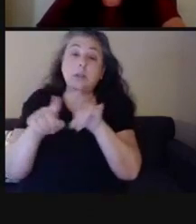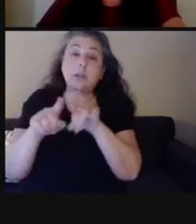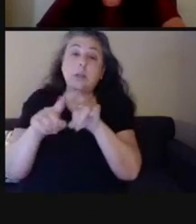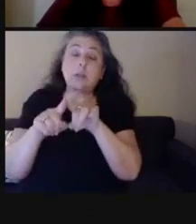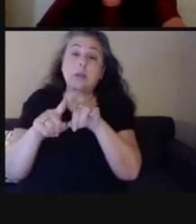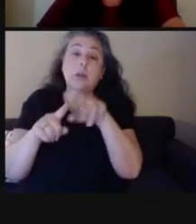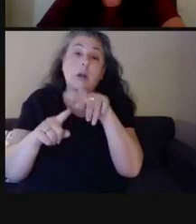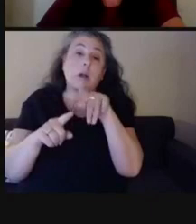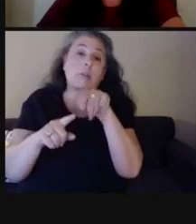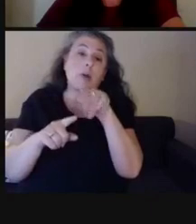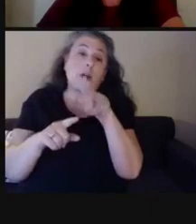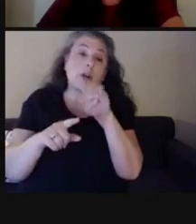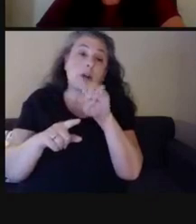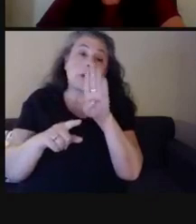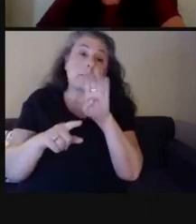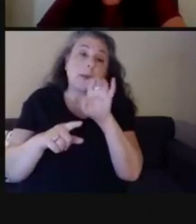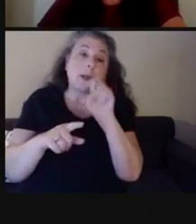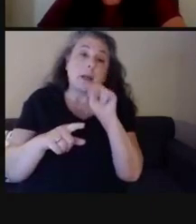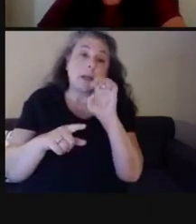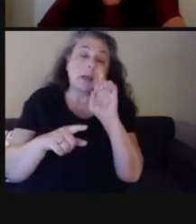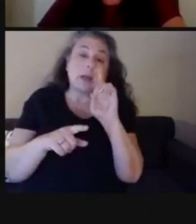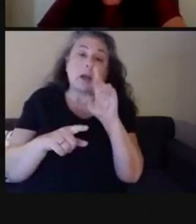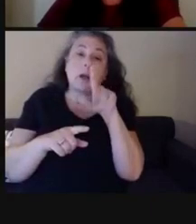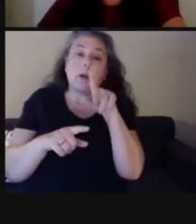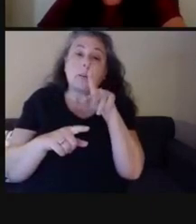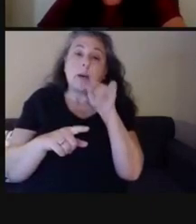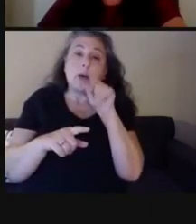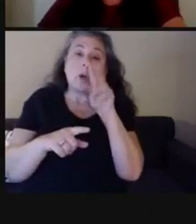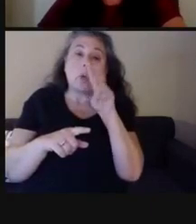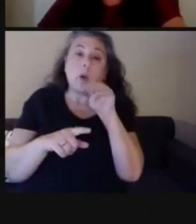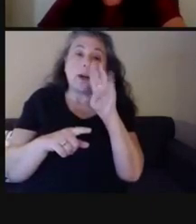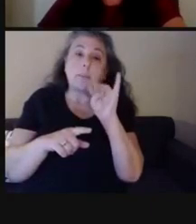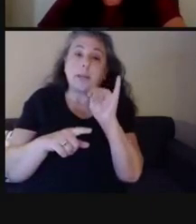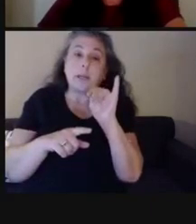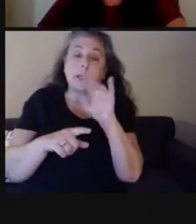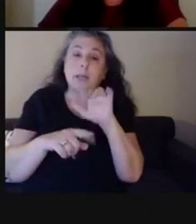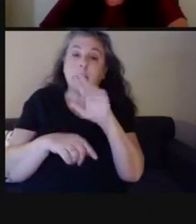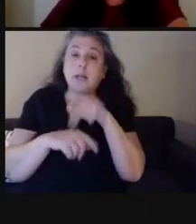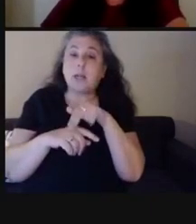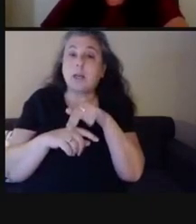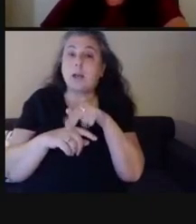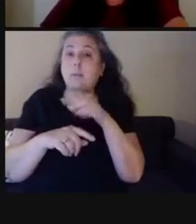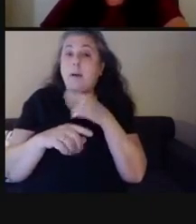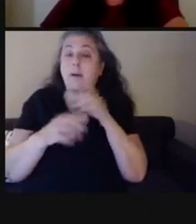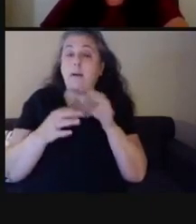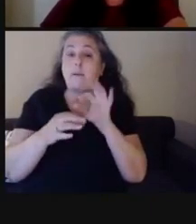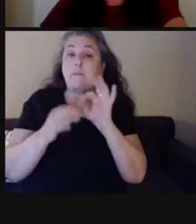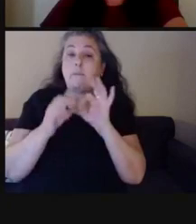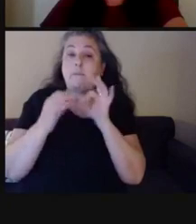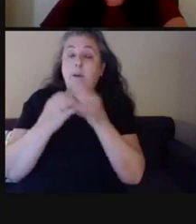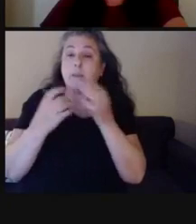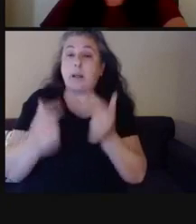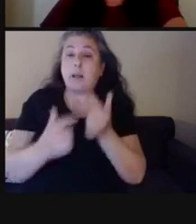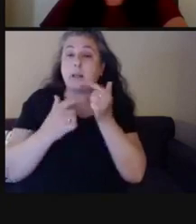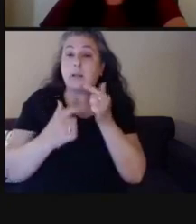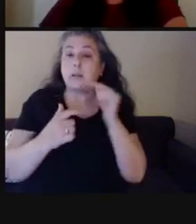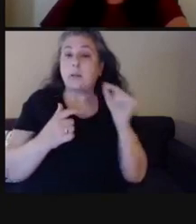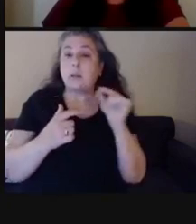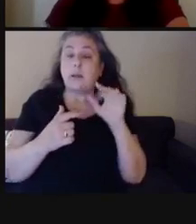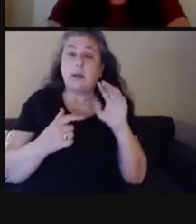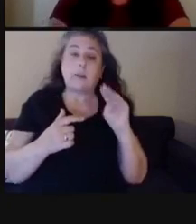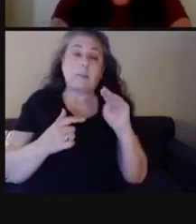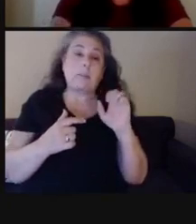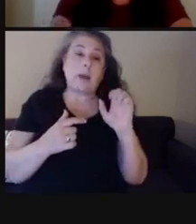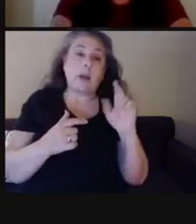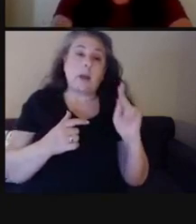Band Potawatomi Nation. My family still lives there on the reservation there out in Mayetta, Kansas.